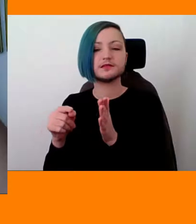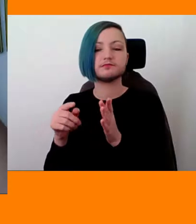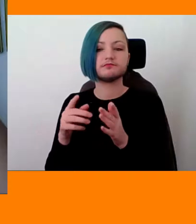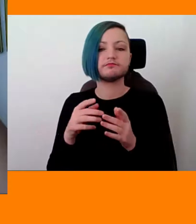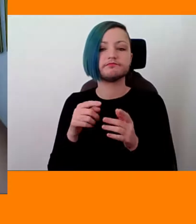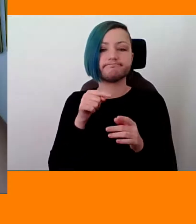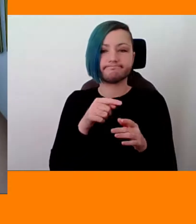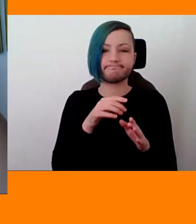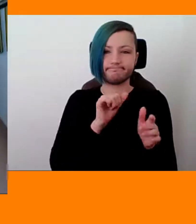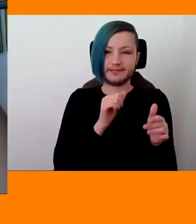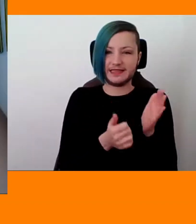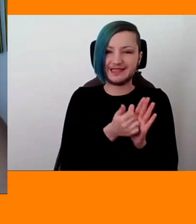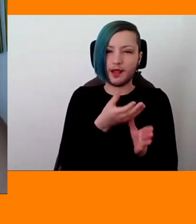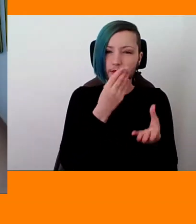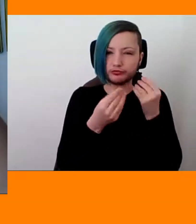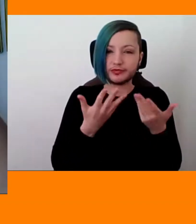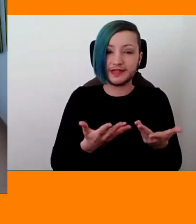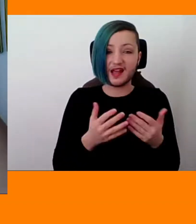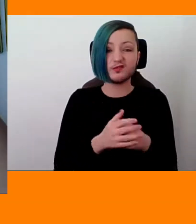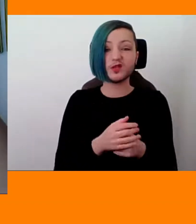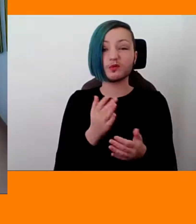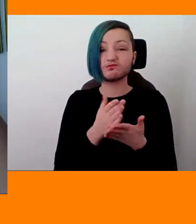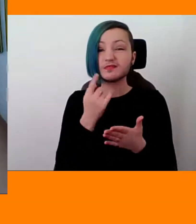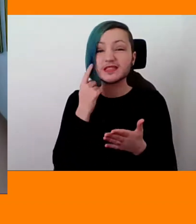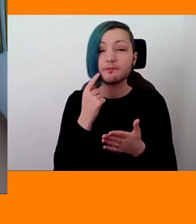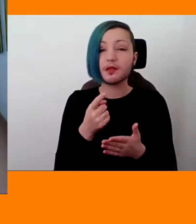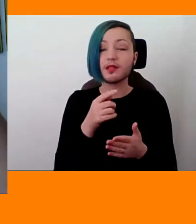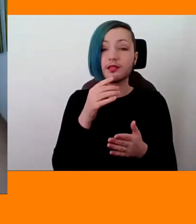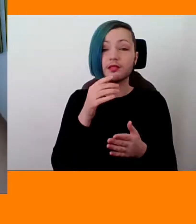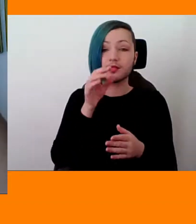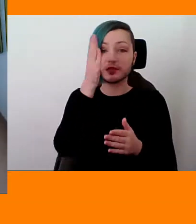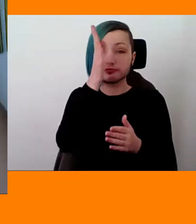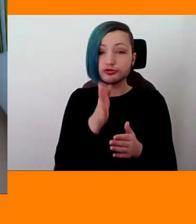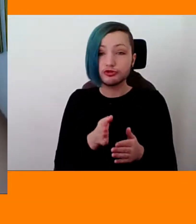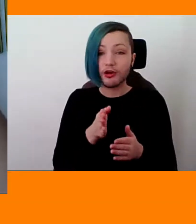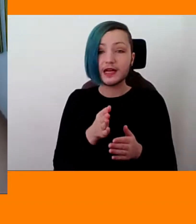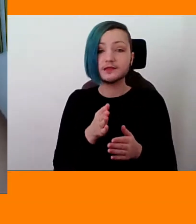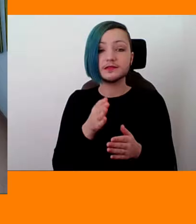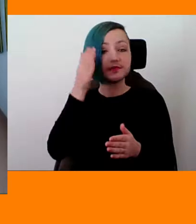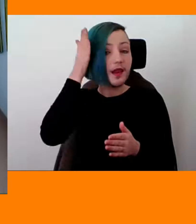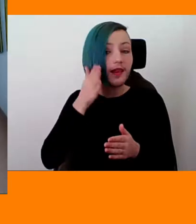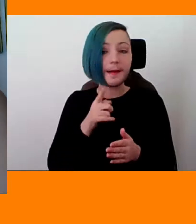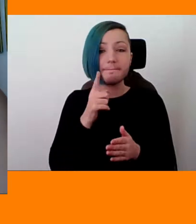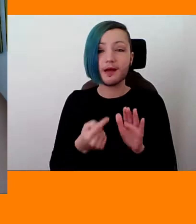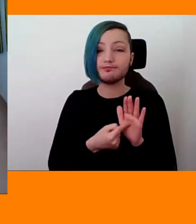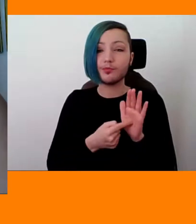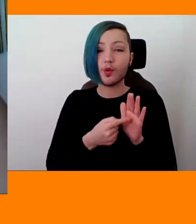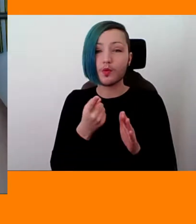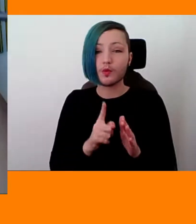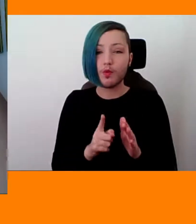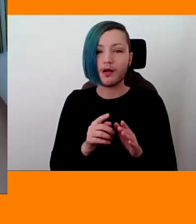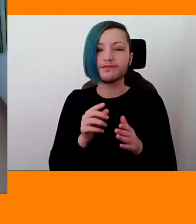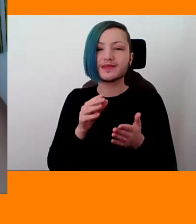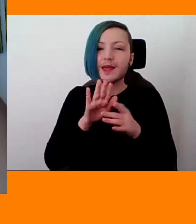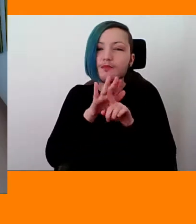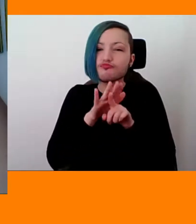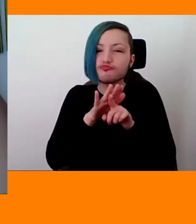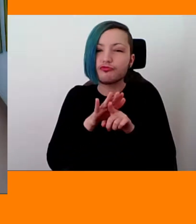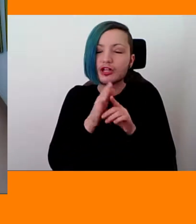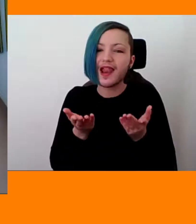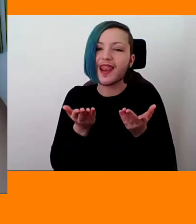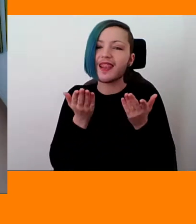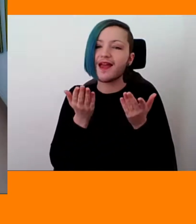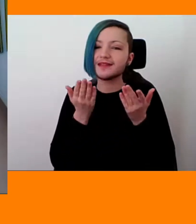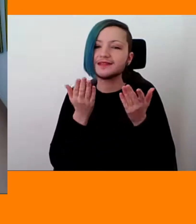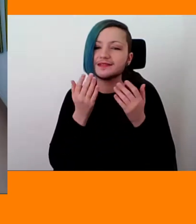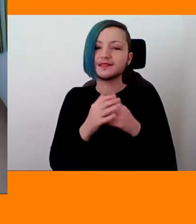do, nice straight lines, but the key to this is to not put down too much pressure. So the first thing